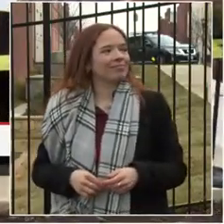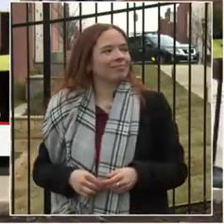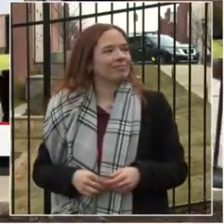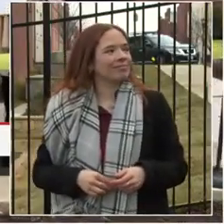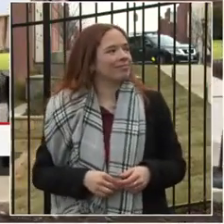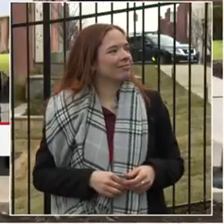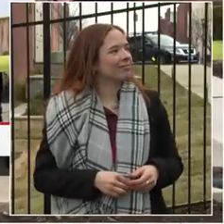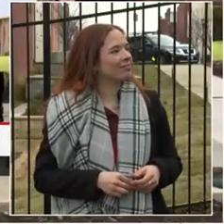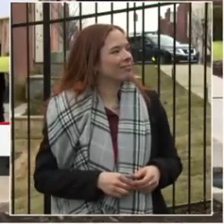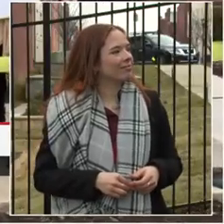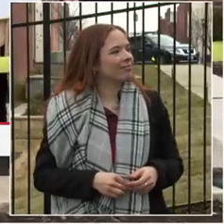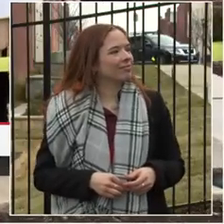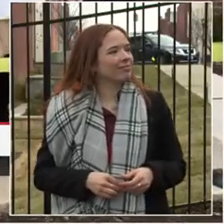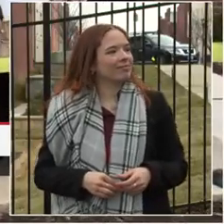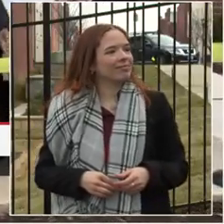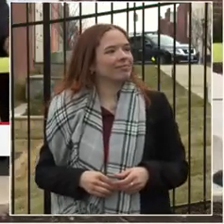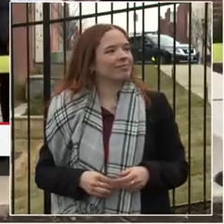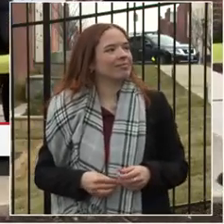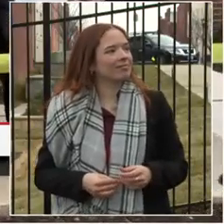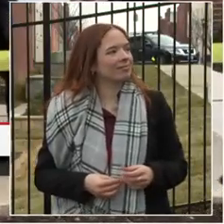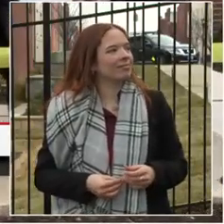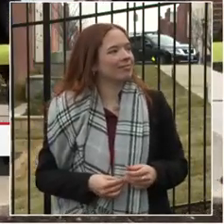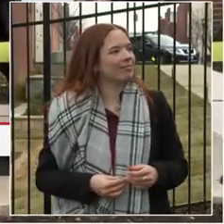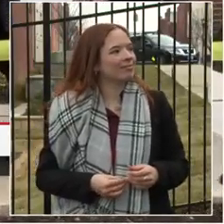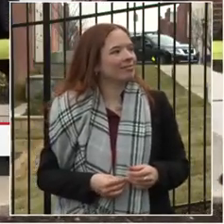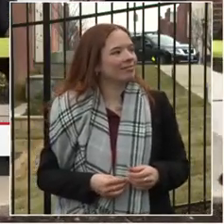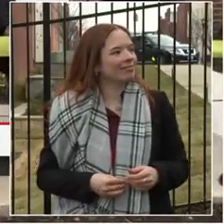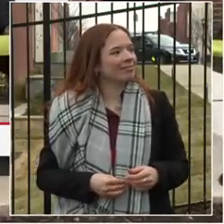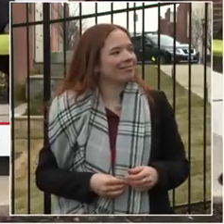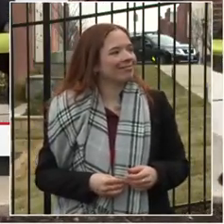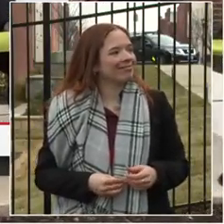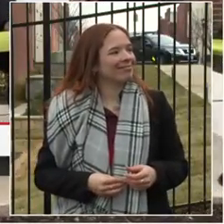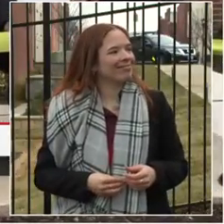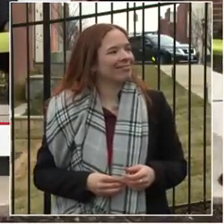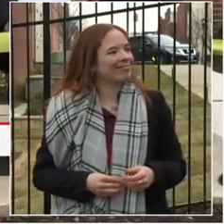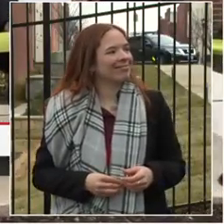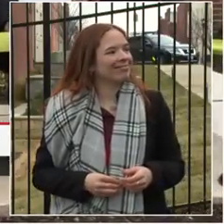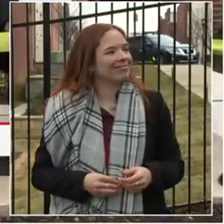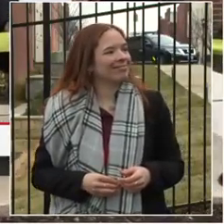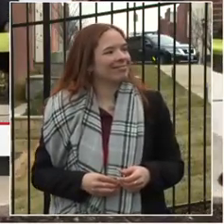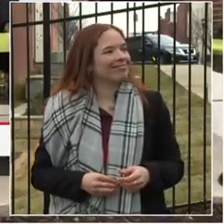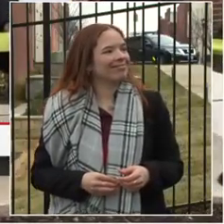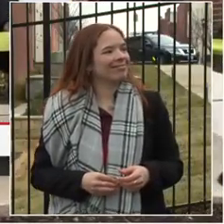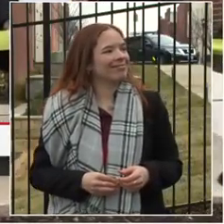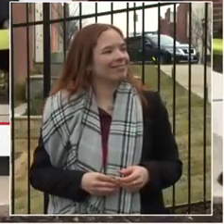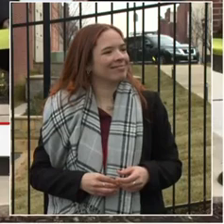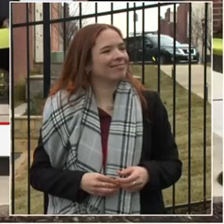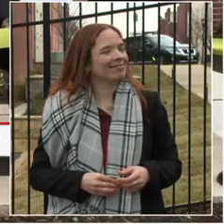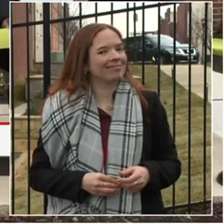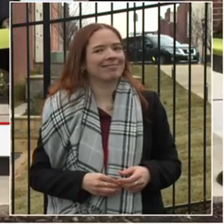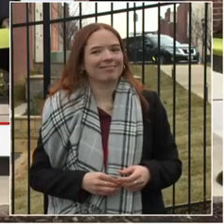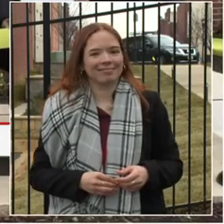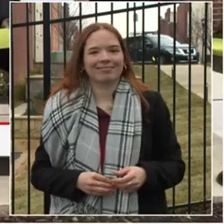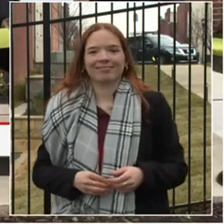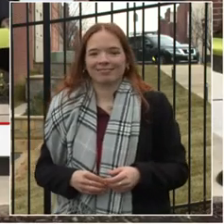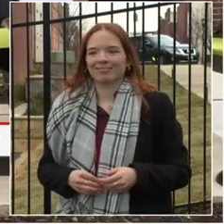Everyone, you can take a piece of the ribbon for the photo shoot. Okay. All right. On the count